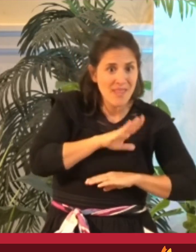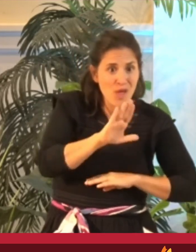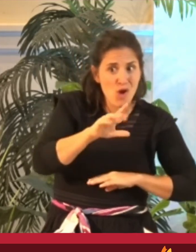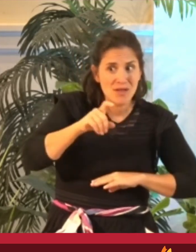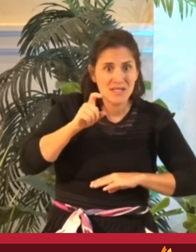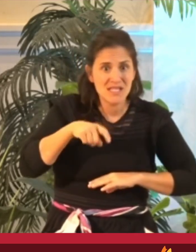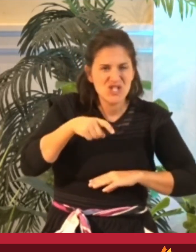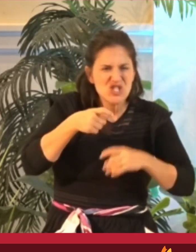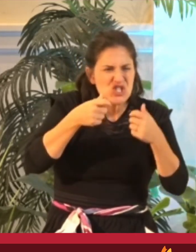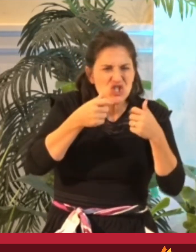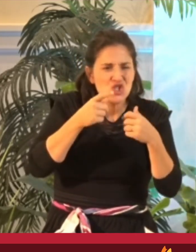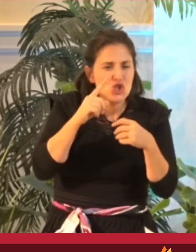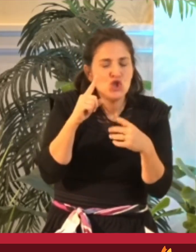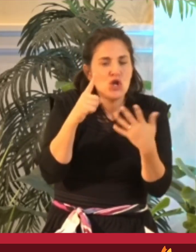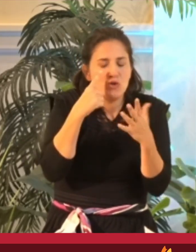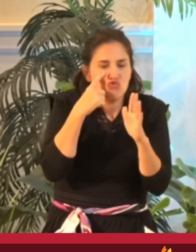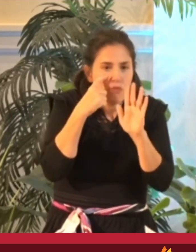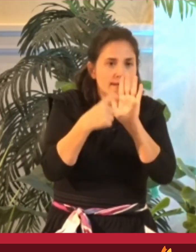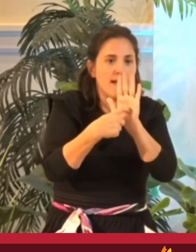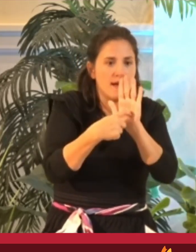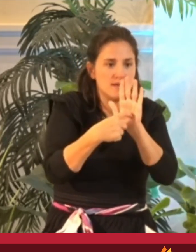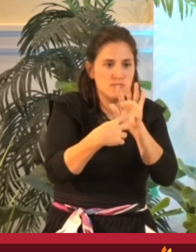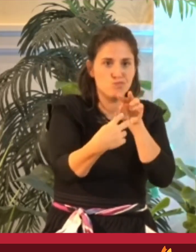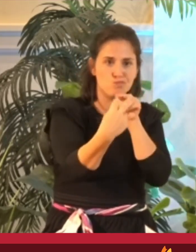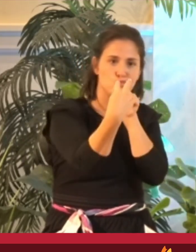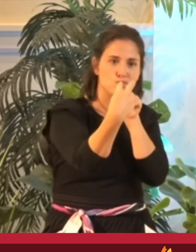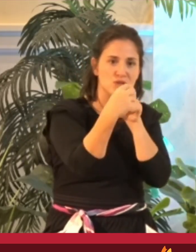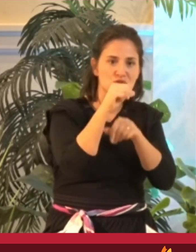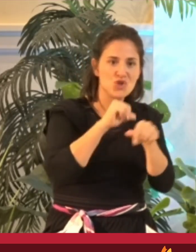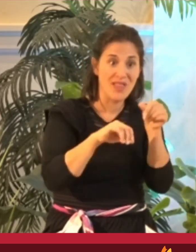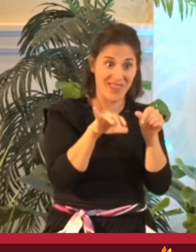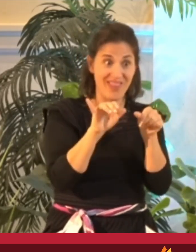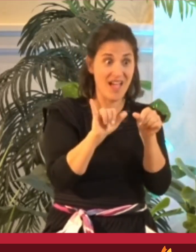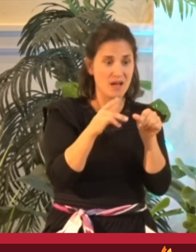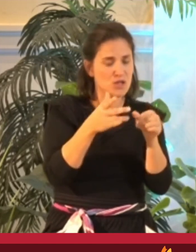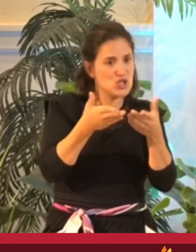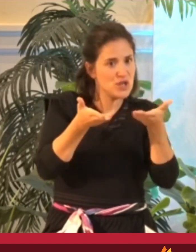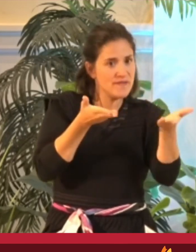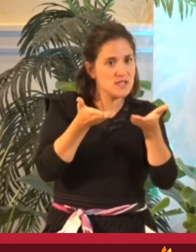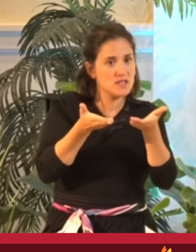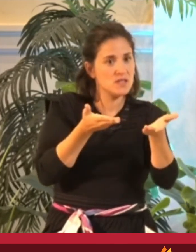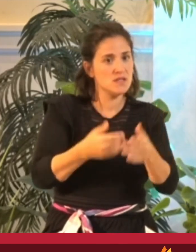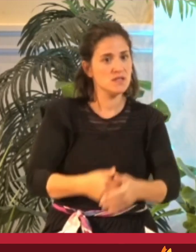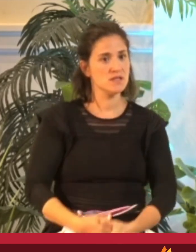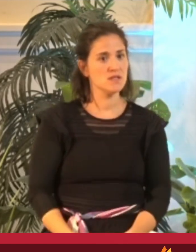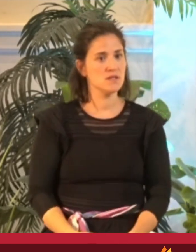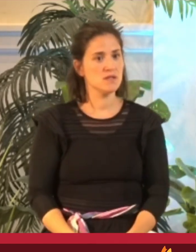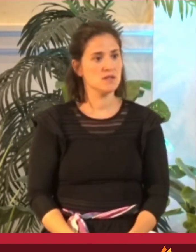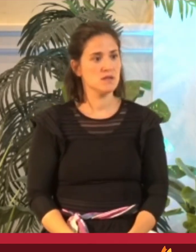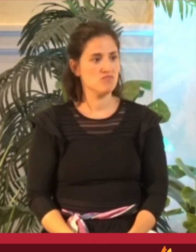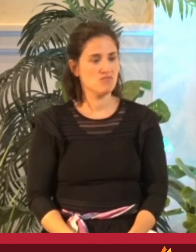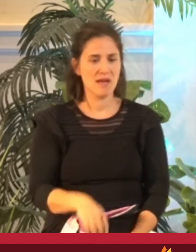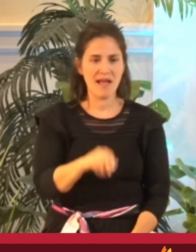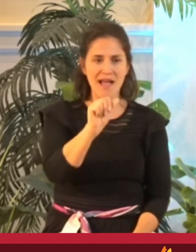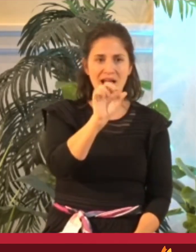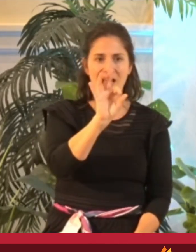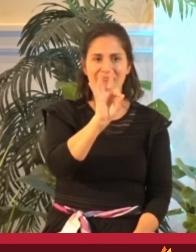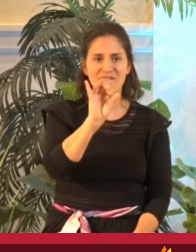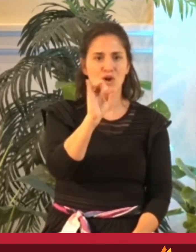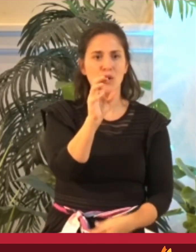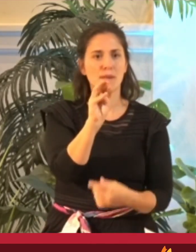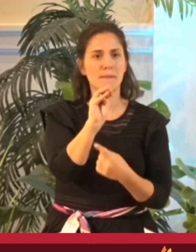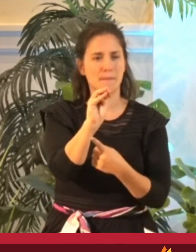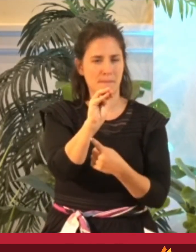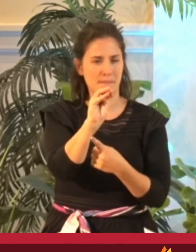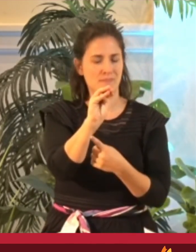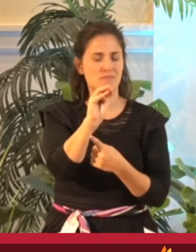That recognition alone is a form of service. It affirms the dignity of